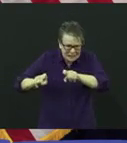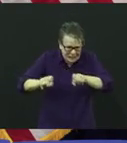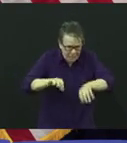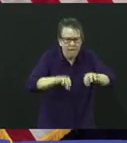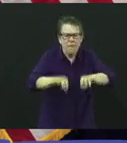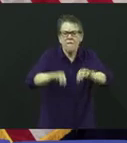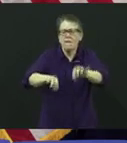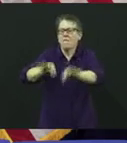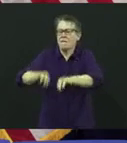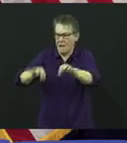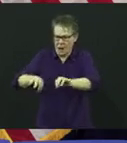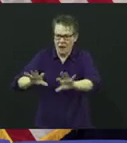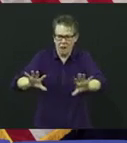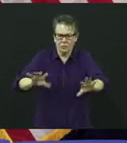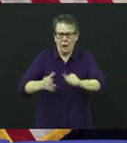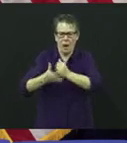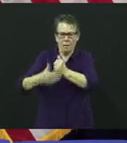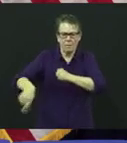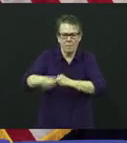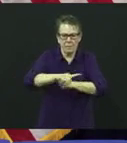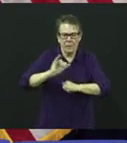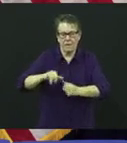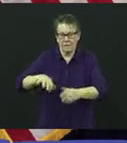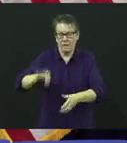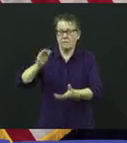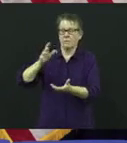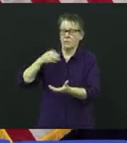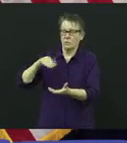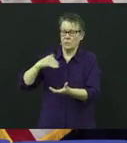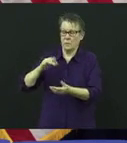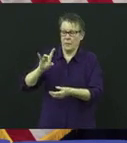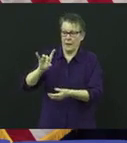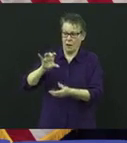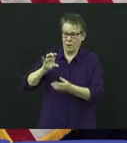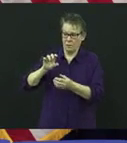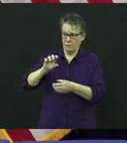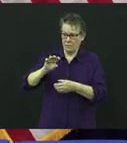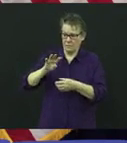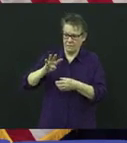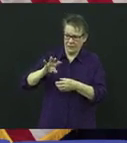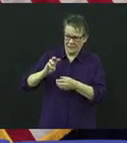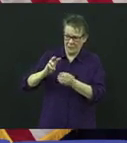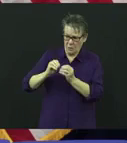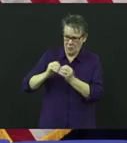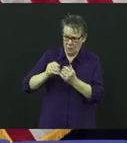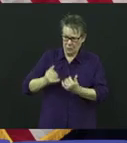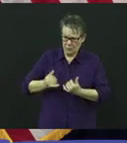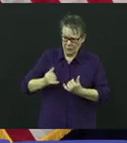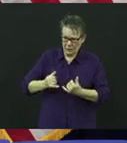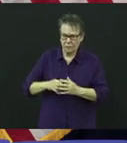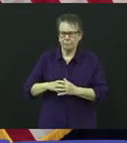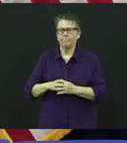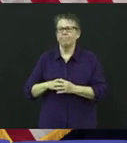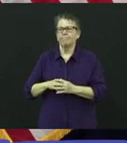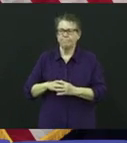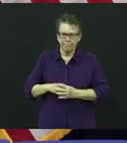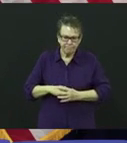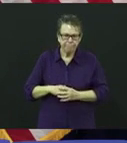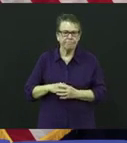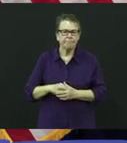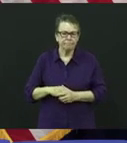heart of an additional 17 COVID-19 related deaths. God rest each of their souls. We join their